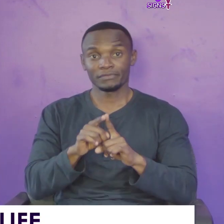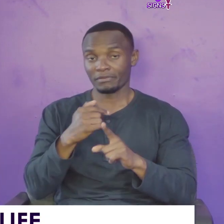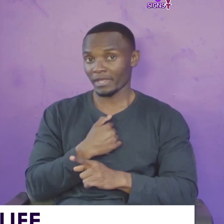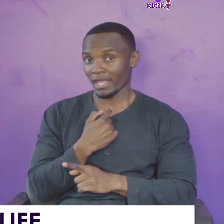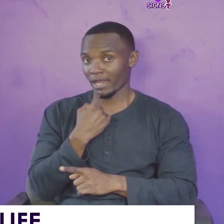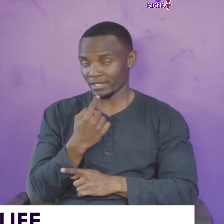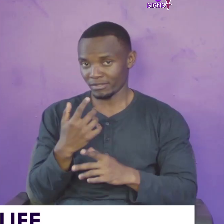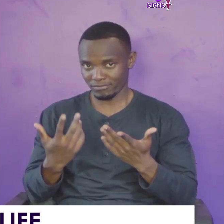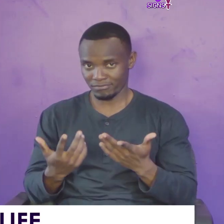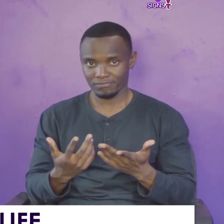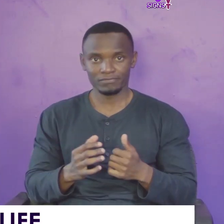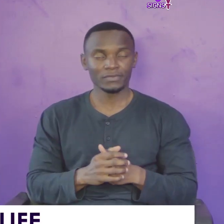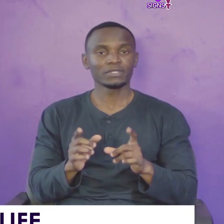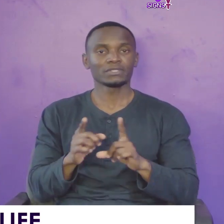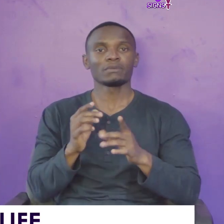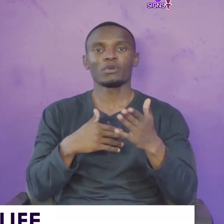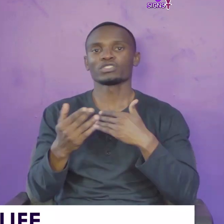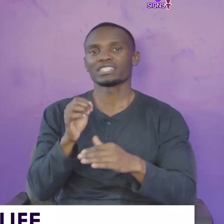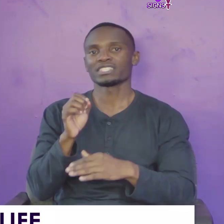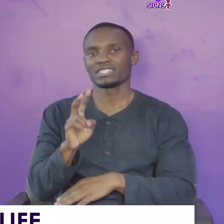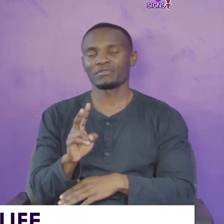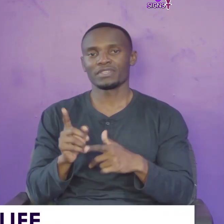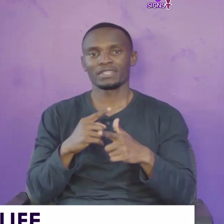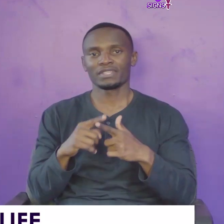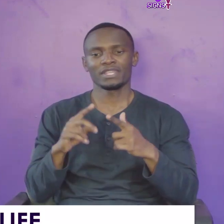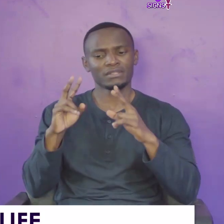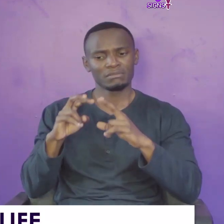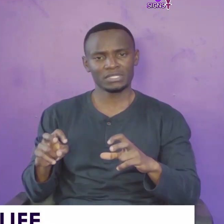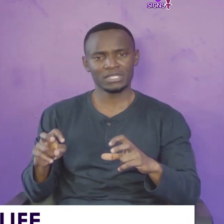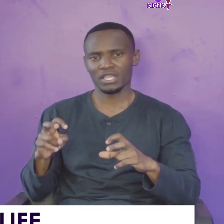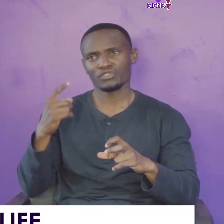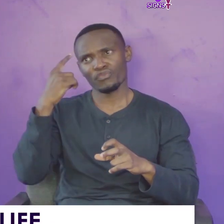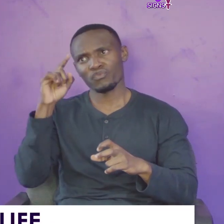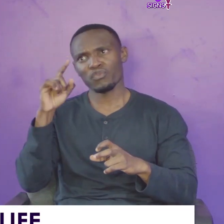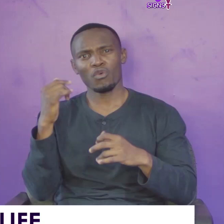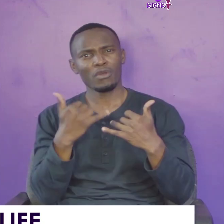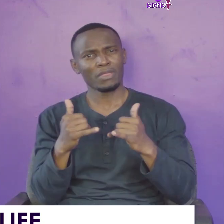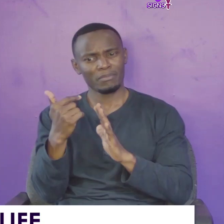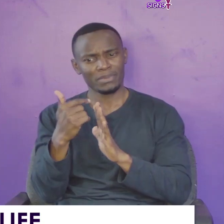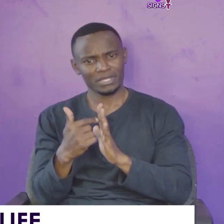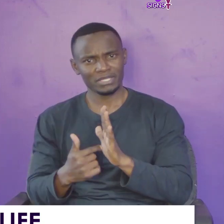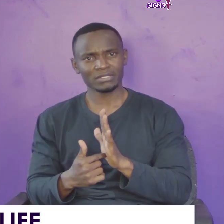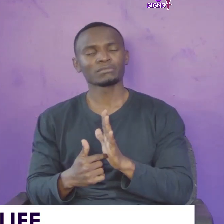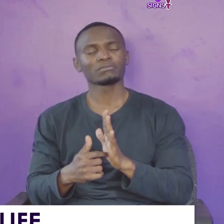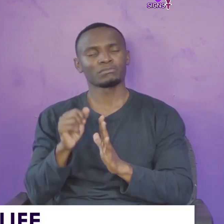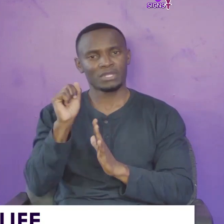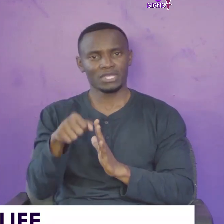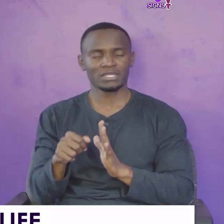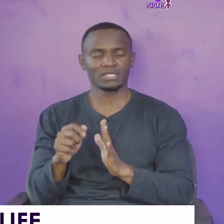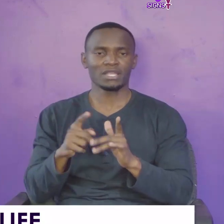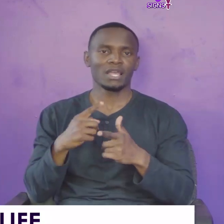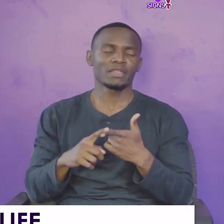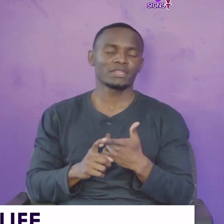TV. Once you're there, just you can go to playlists, right, Lucy? Yes, Yeah, sure. you can go to